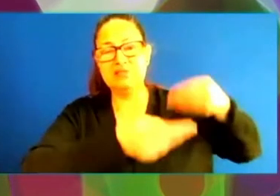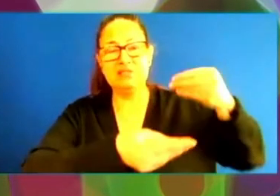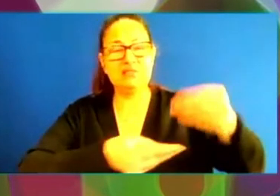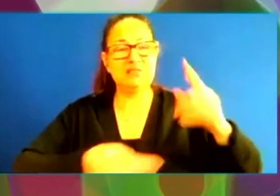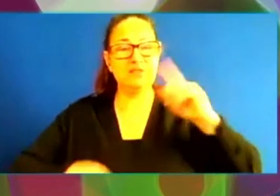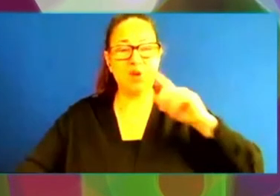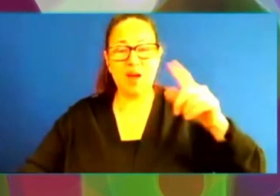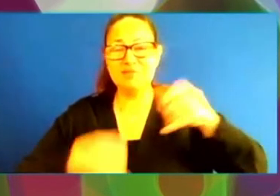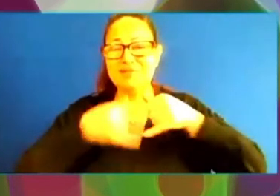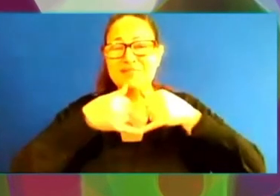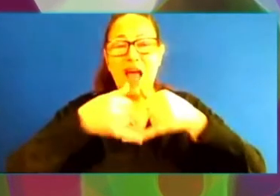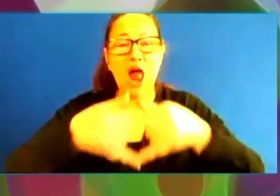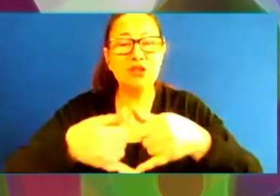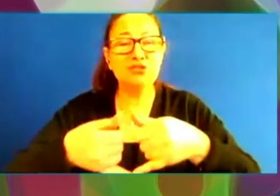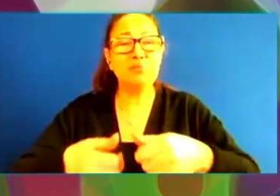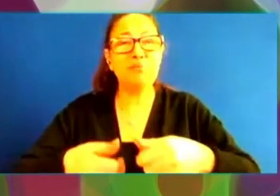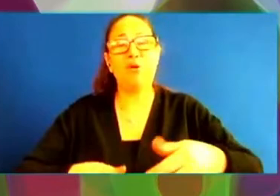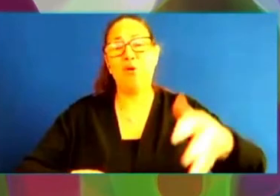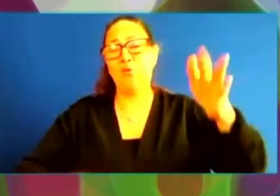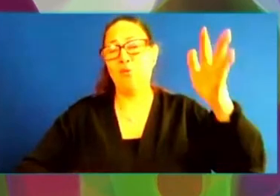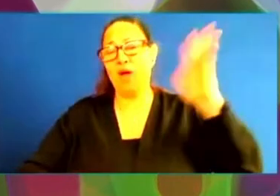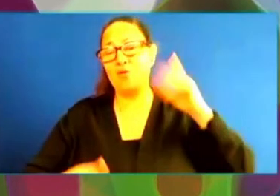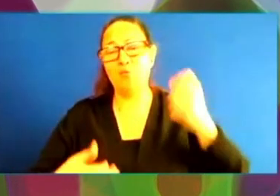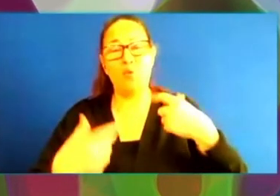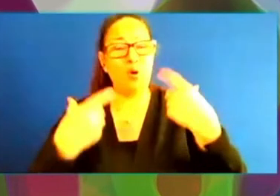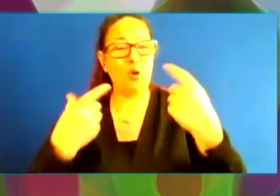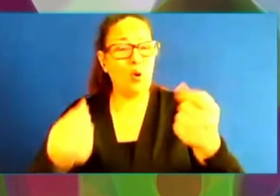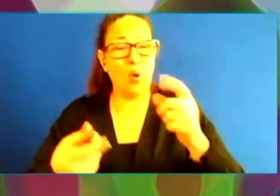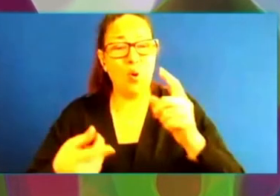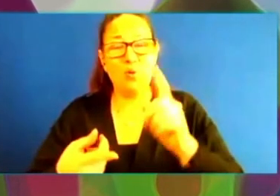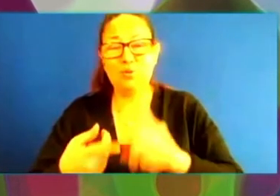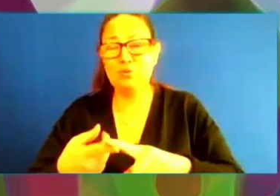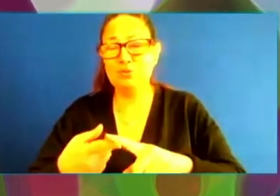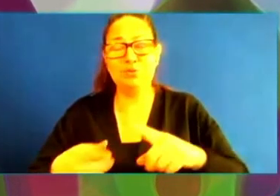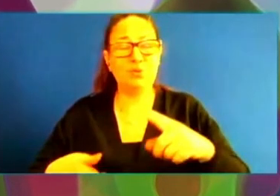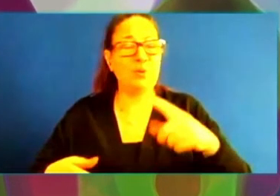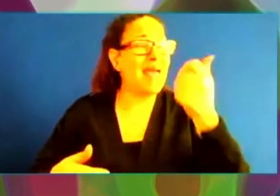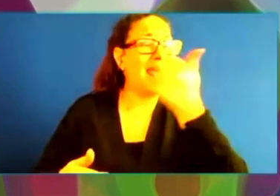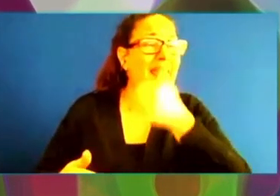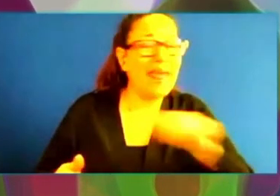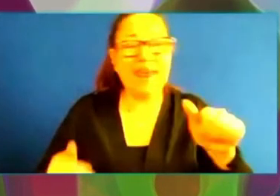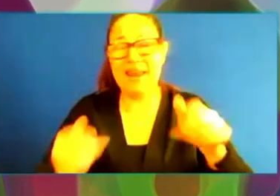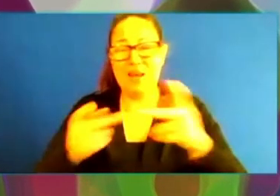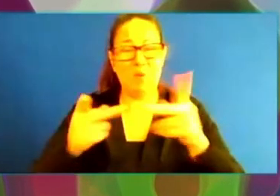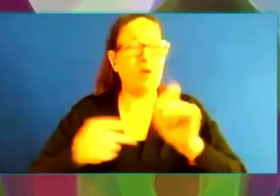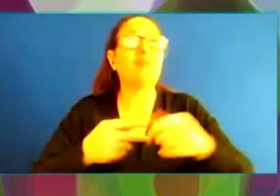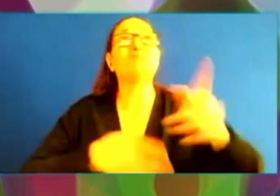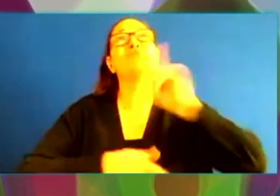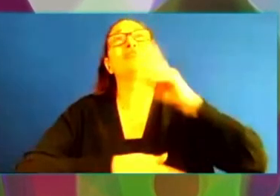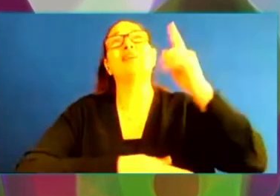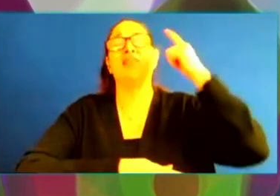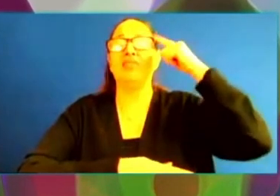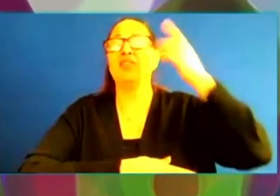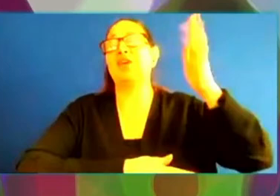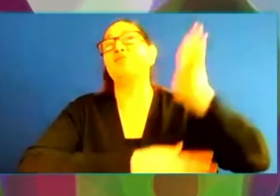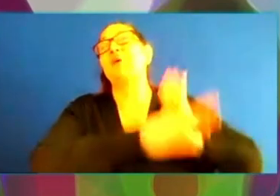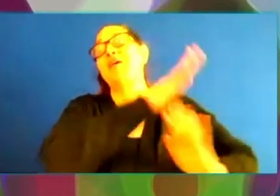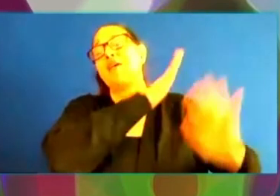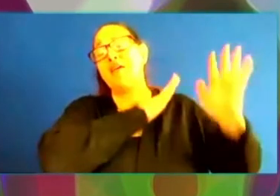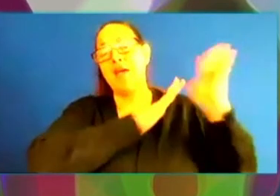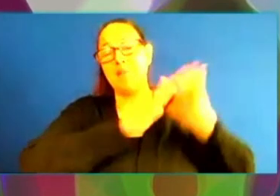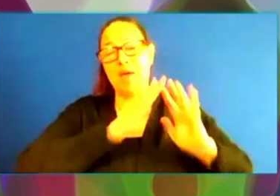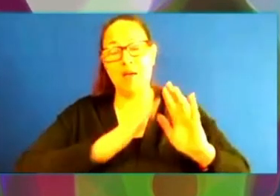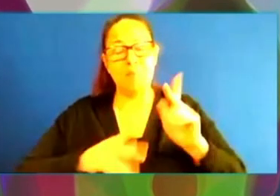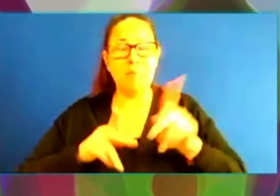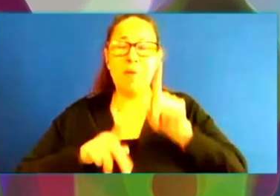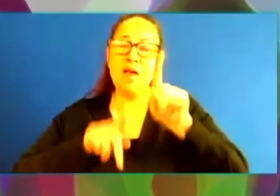scholarship that can go way back. You want to go to Du Bois, you can go to Du Bois. You want to go to Harriet Tubman, we can go way back. And so when I get questions about the event,